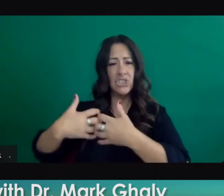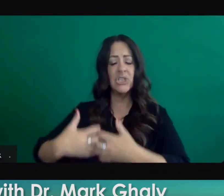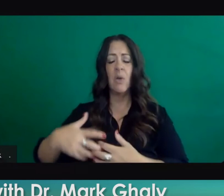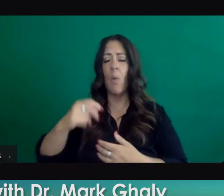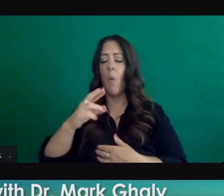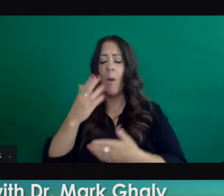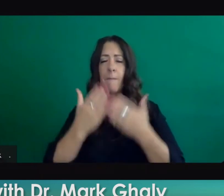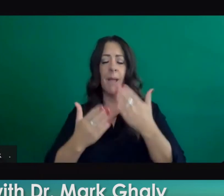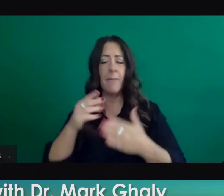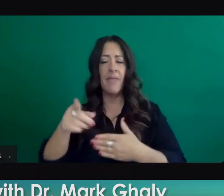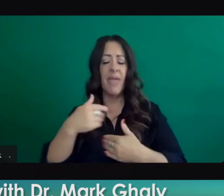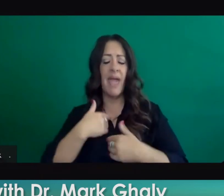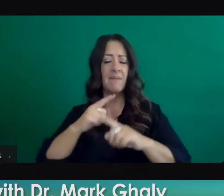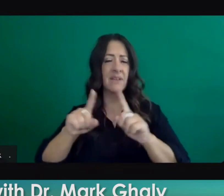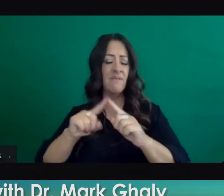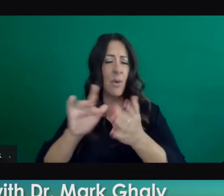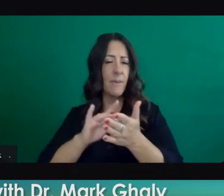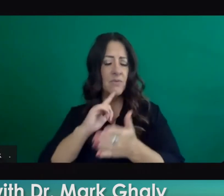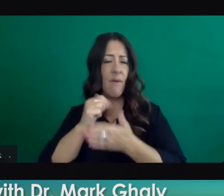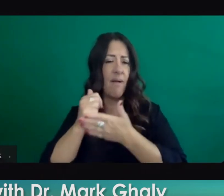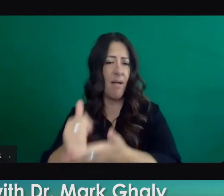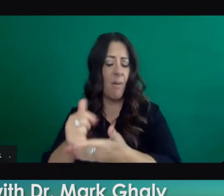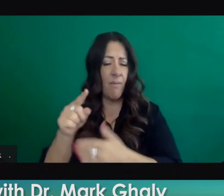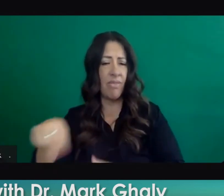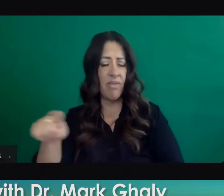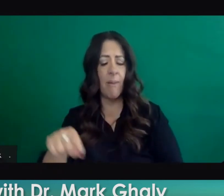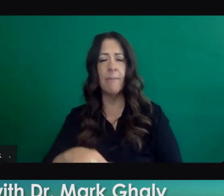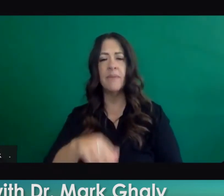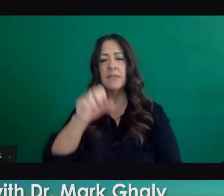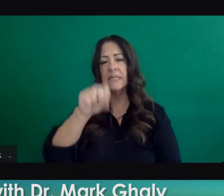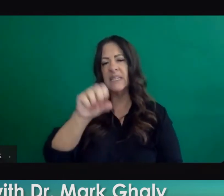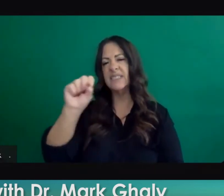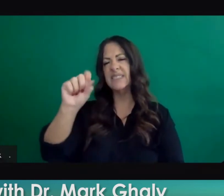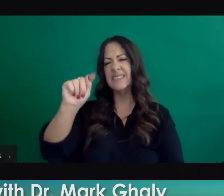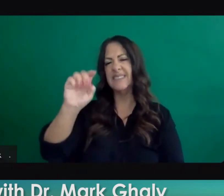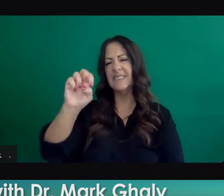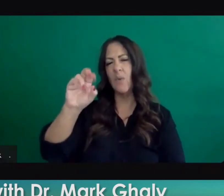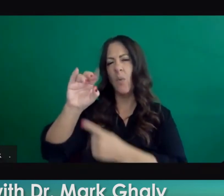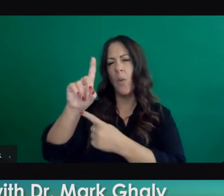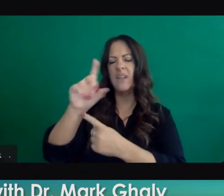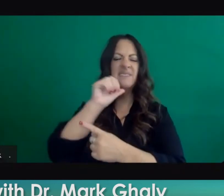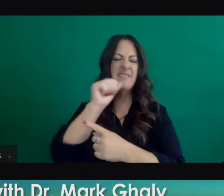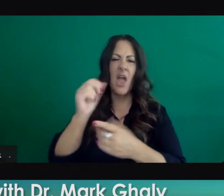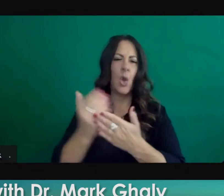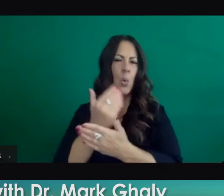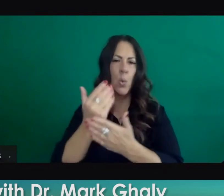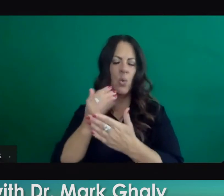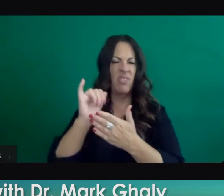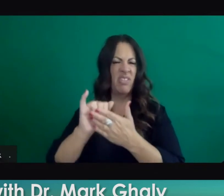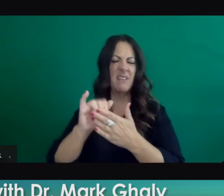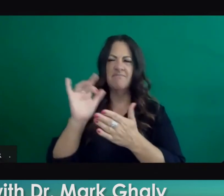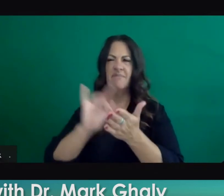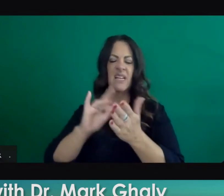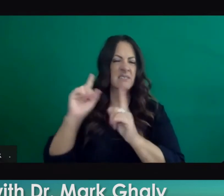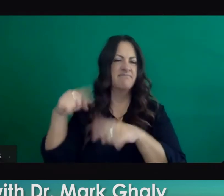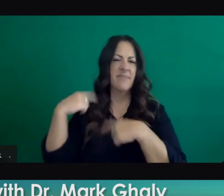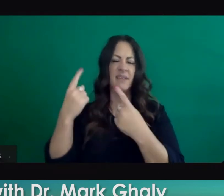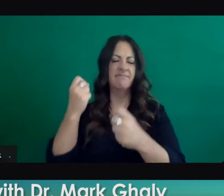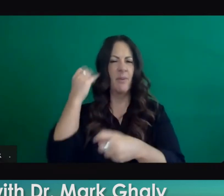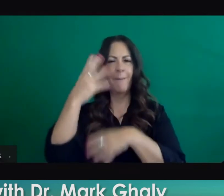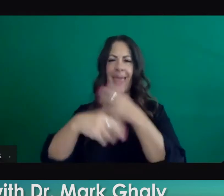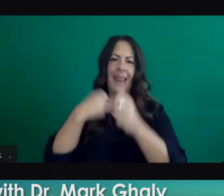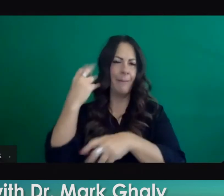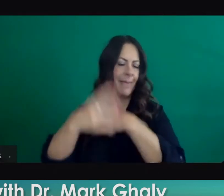their recovery. Steroids is certainly, they aren't a new medicine. We've used them for decades to